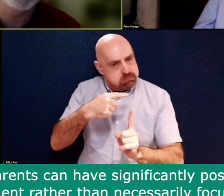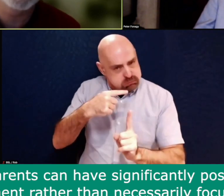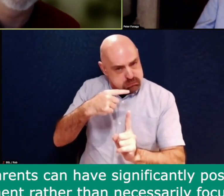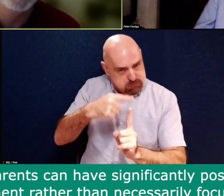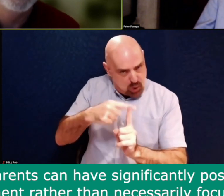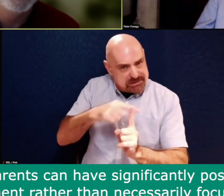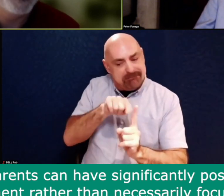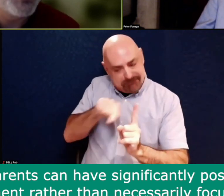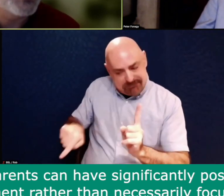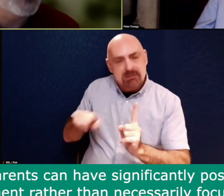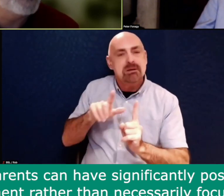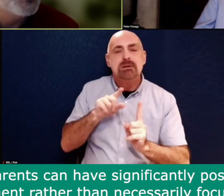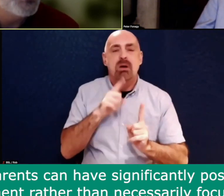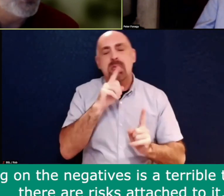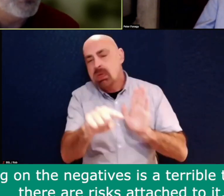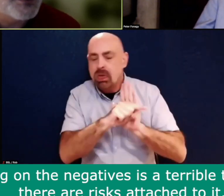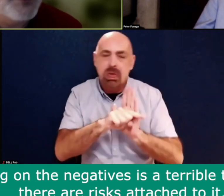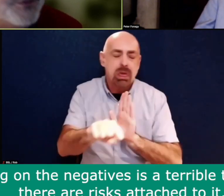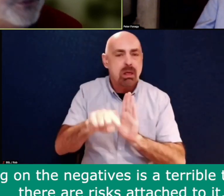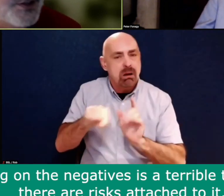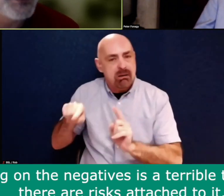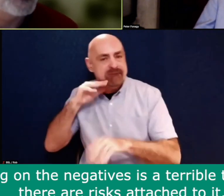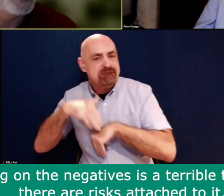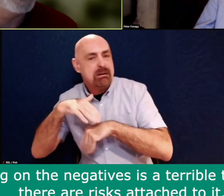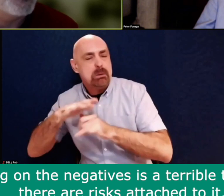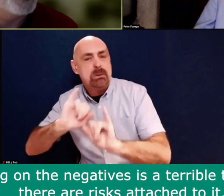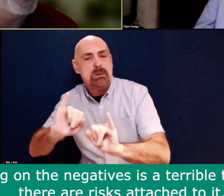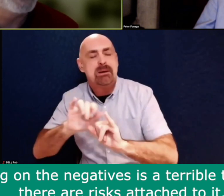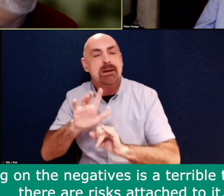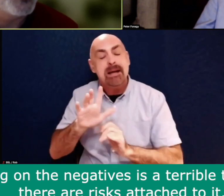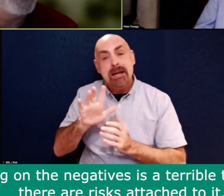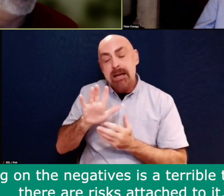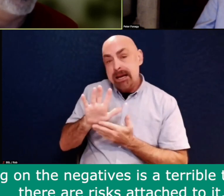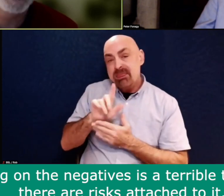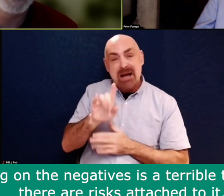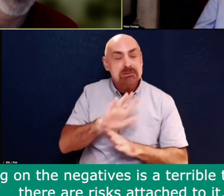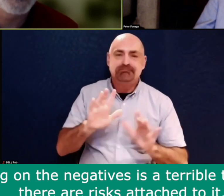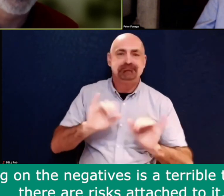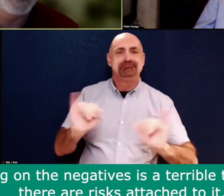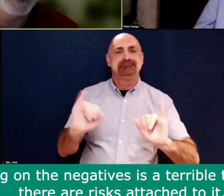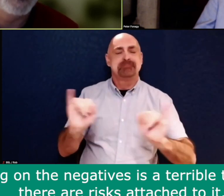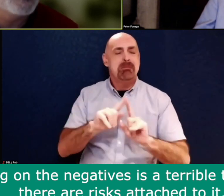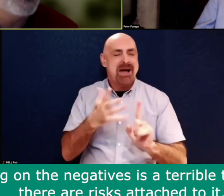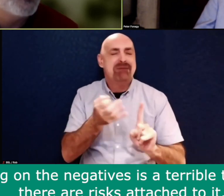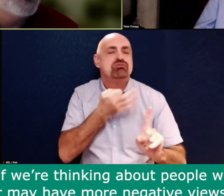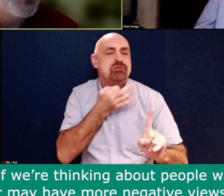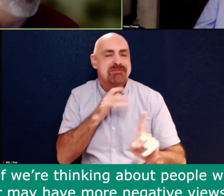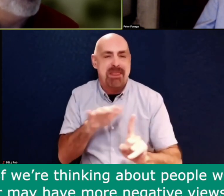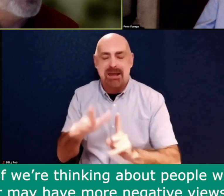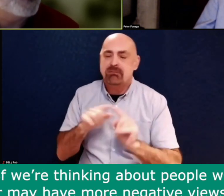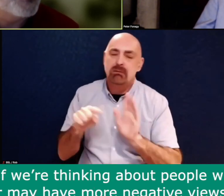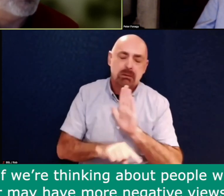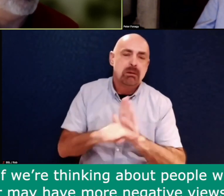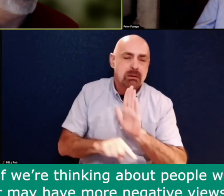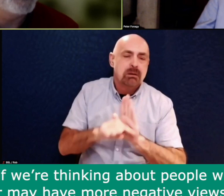necessarily focusing on the negative. It's not that focusing on the negatives is a terrible thing to do, but I think there are risks attached to it.